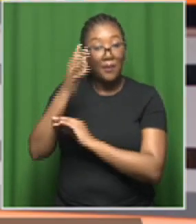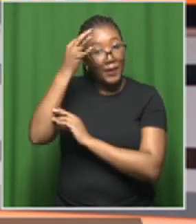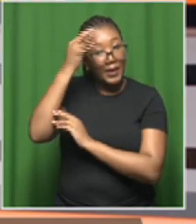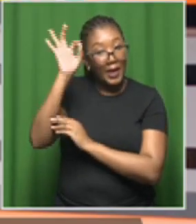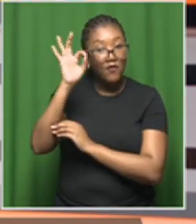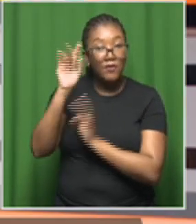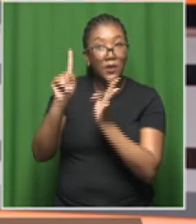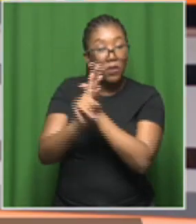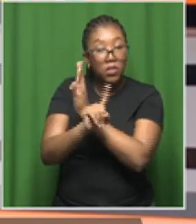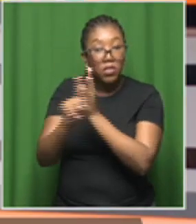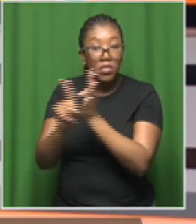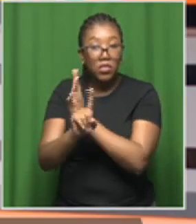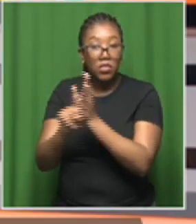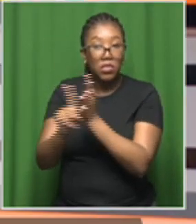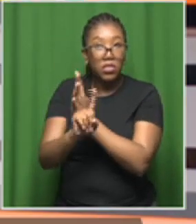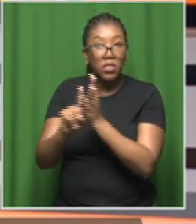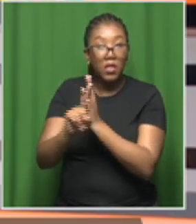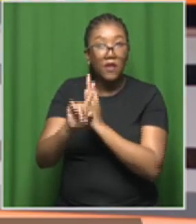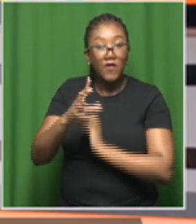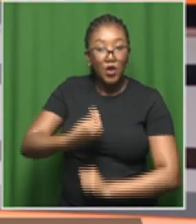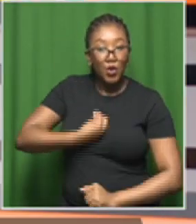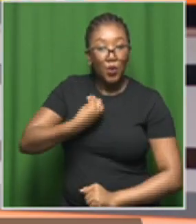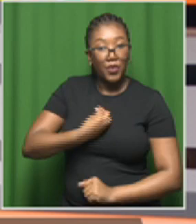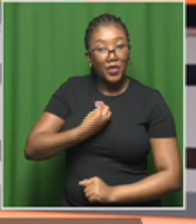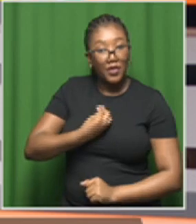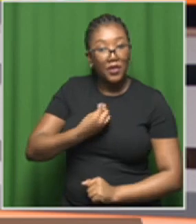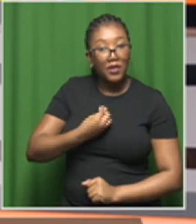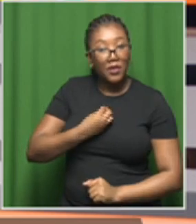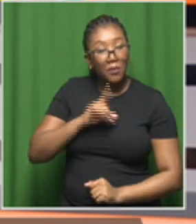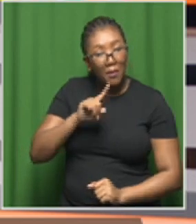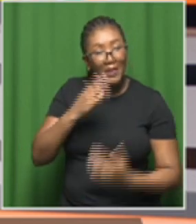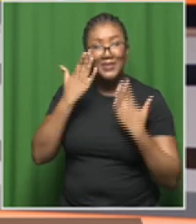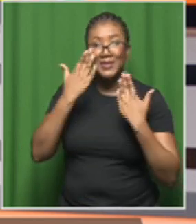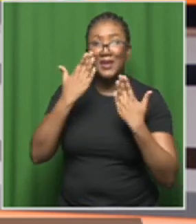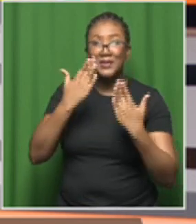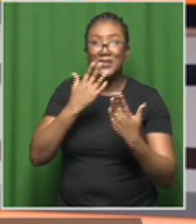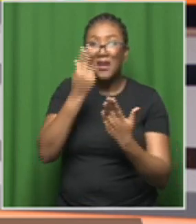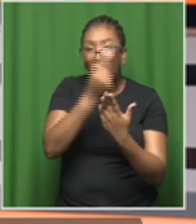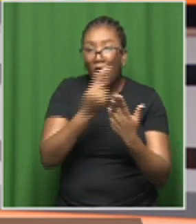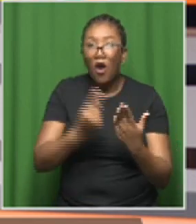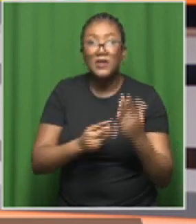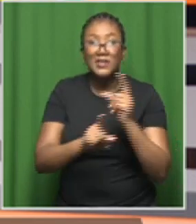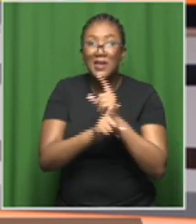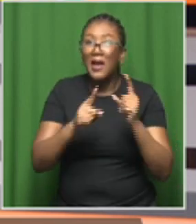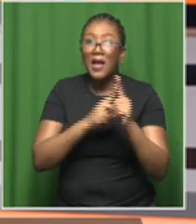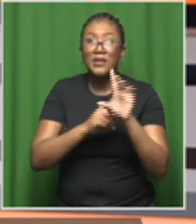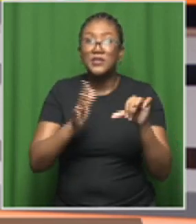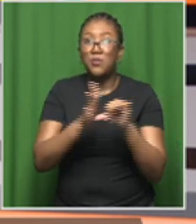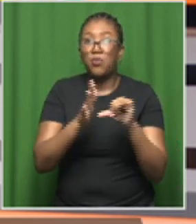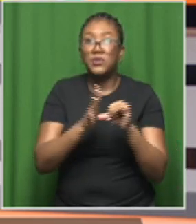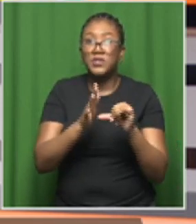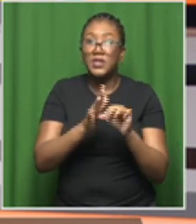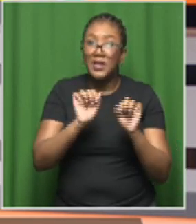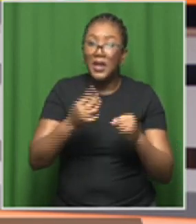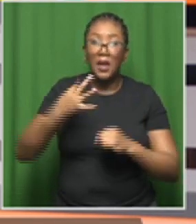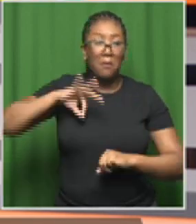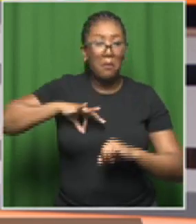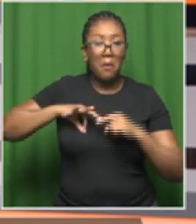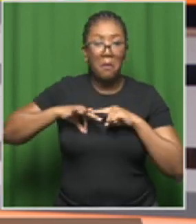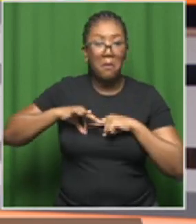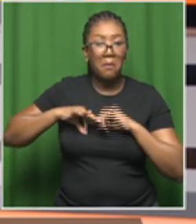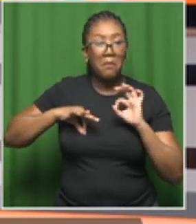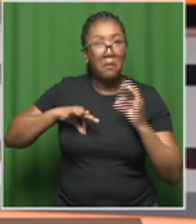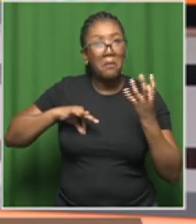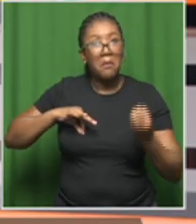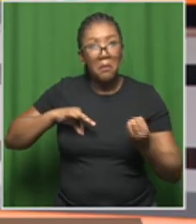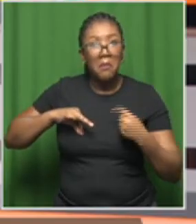convince all young people in South Africa and on the continent to take the arts and culture as a vehicle for their livelihoods. Because at this point